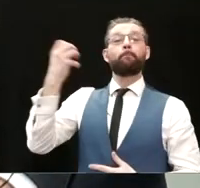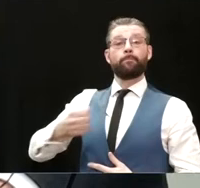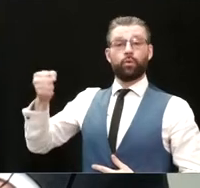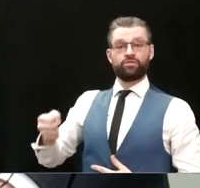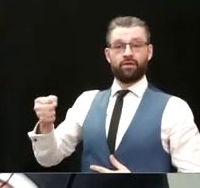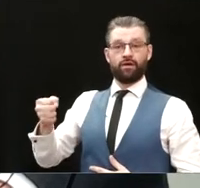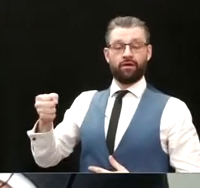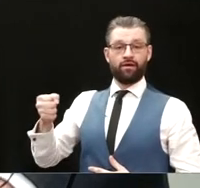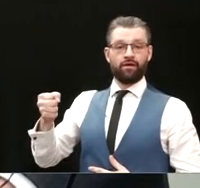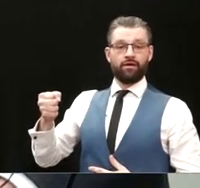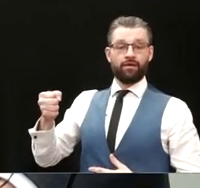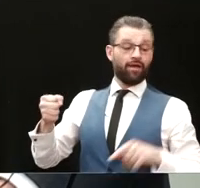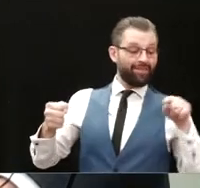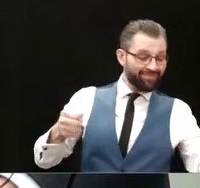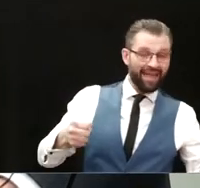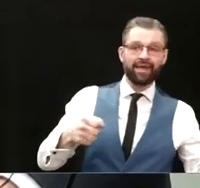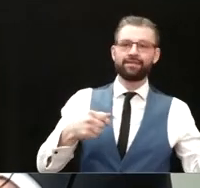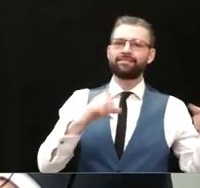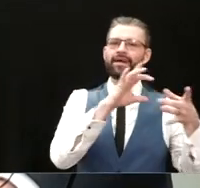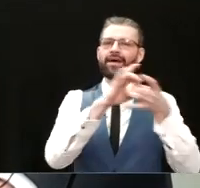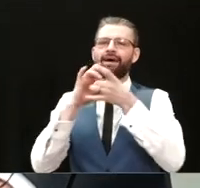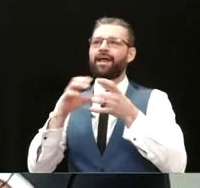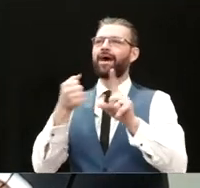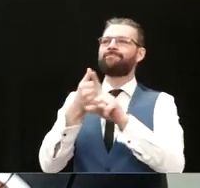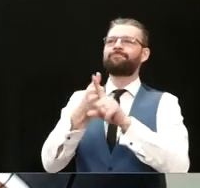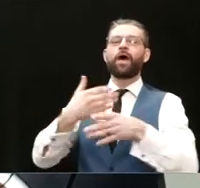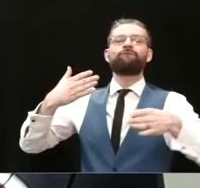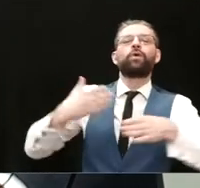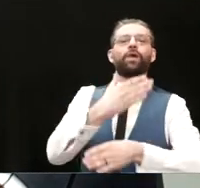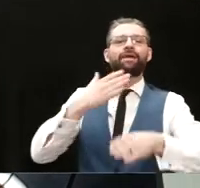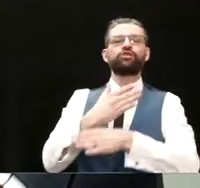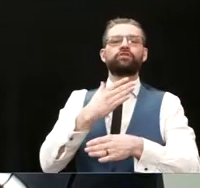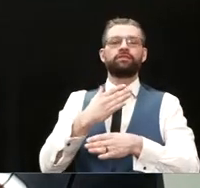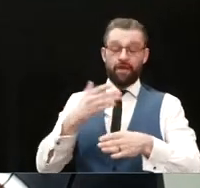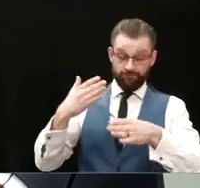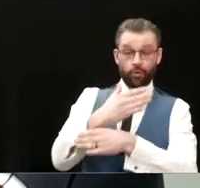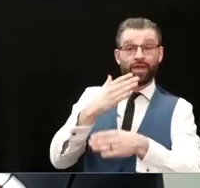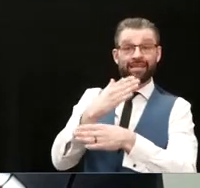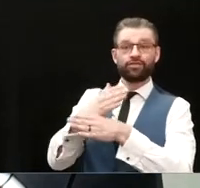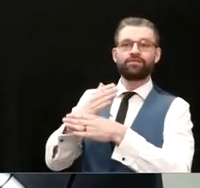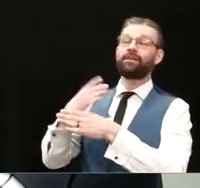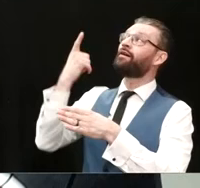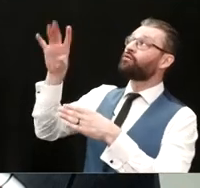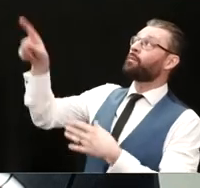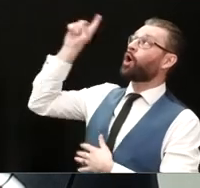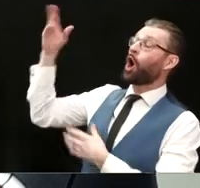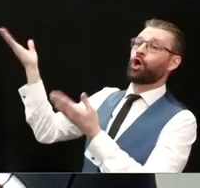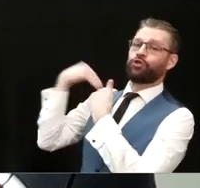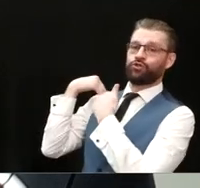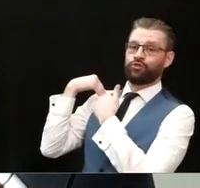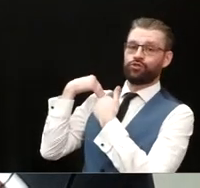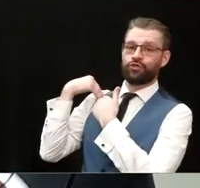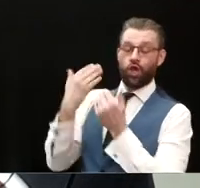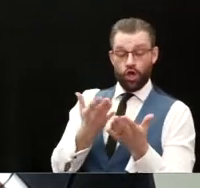is an anthem to vocation. A vocation is a task set by God. Religious